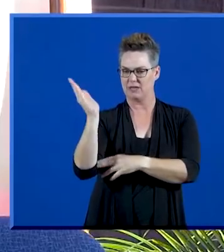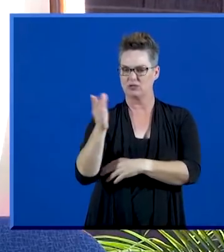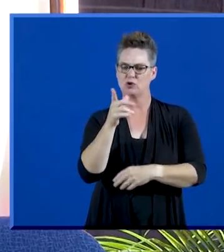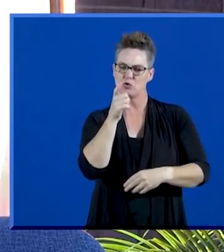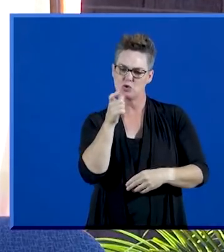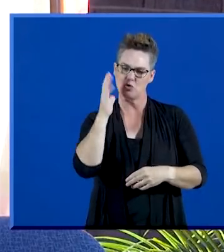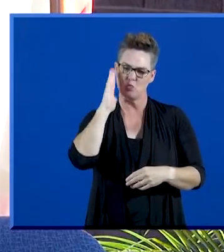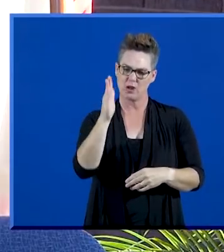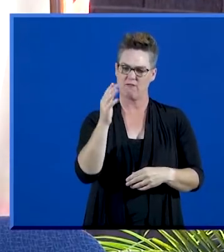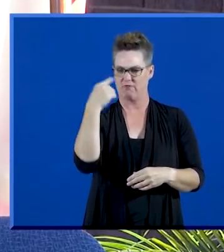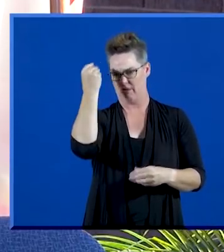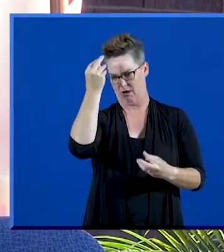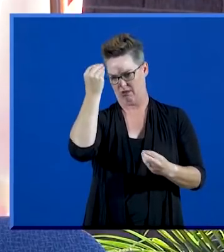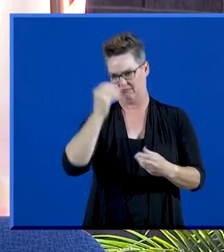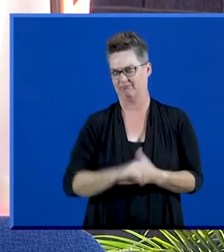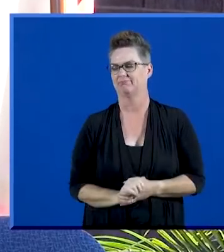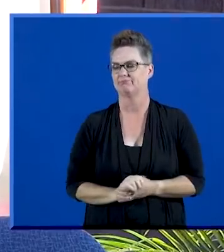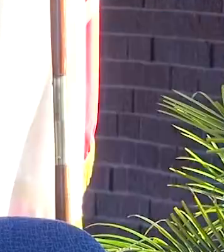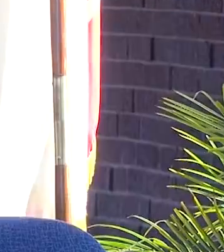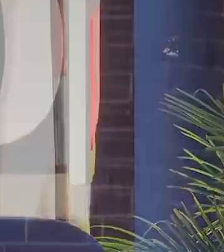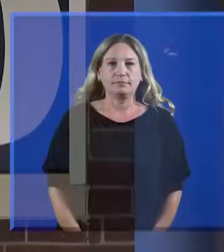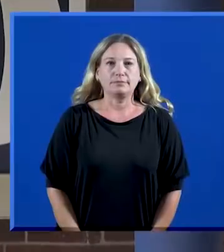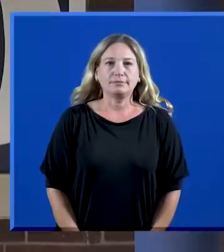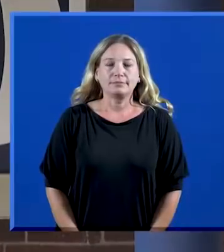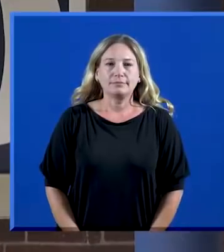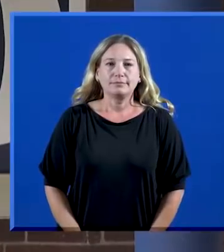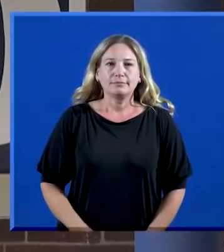Ryan Henry, with his speech, Who Would Have Thought?